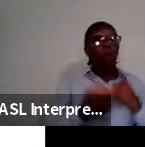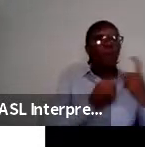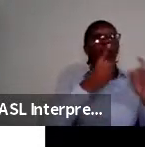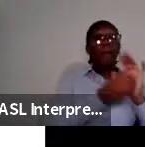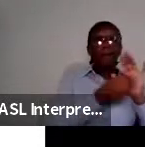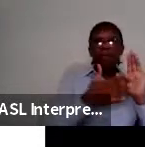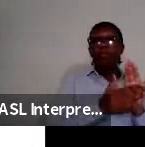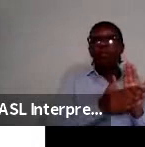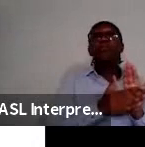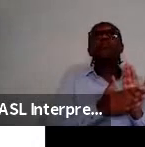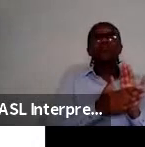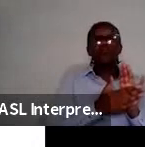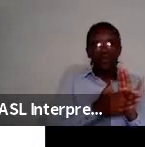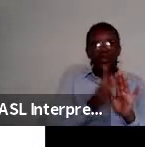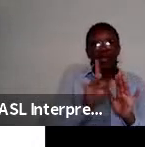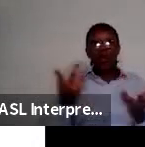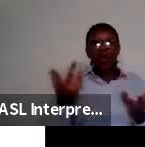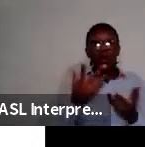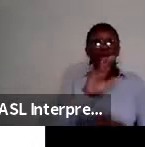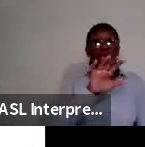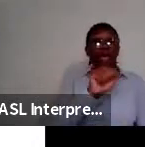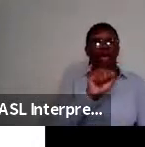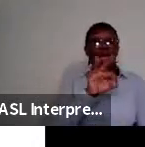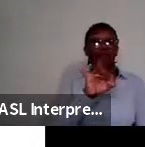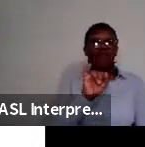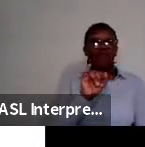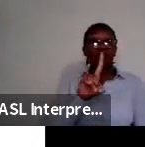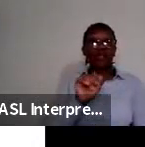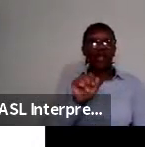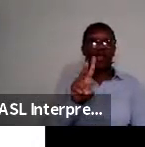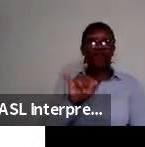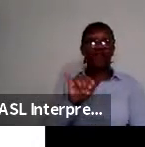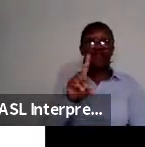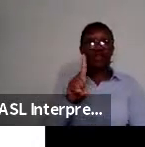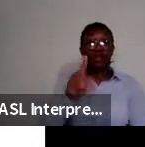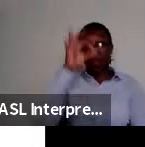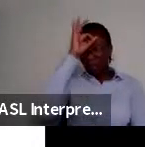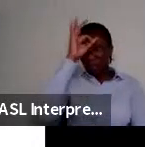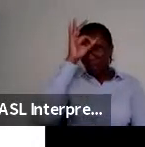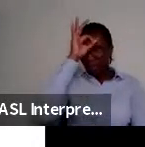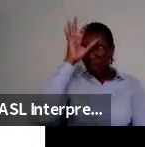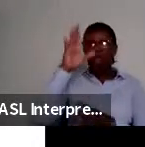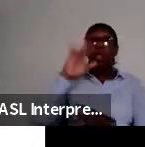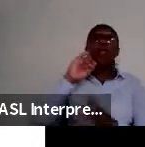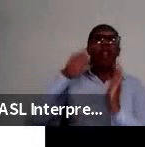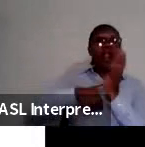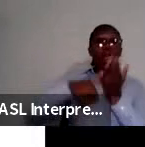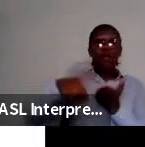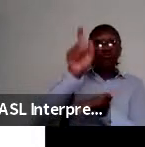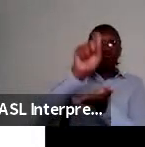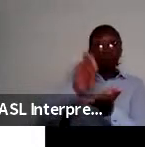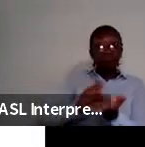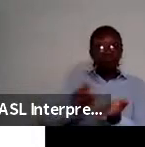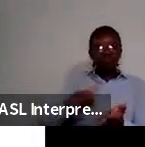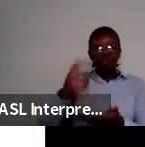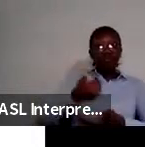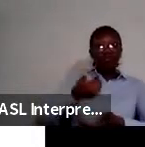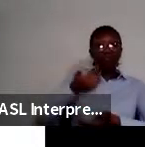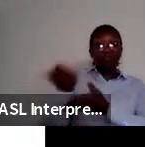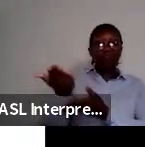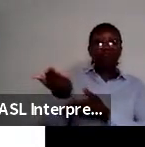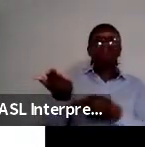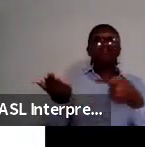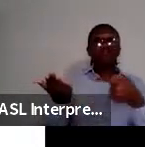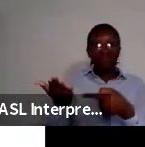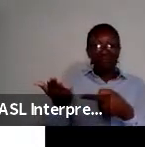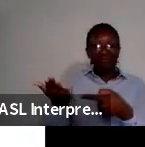complaint, usually in the form of an affidavit, and with the following, where the following material allegation must be made. Where